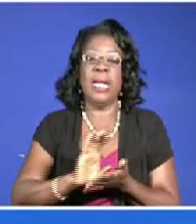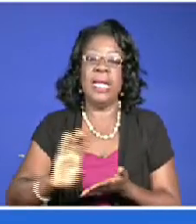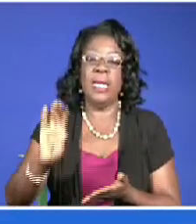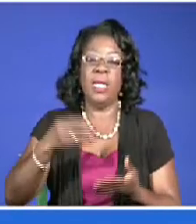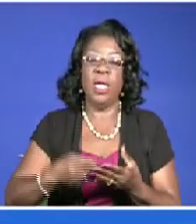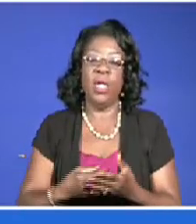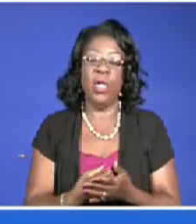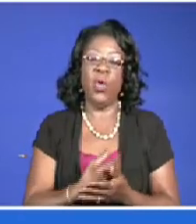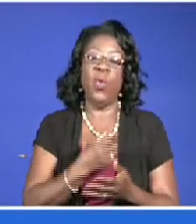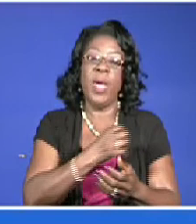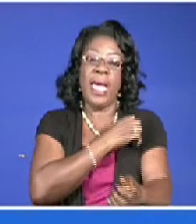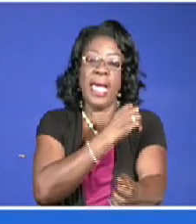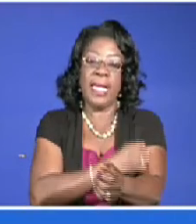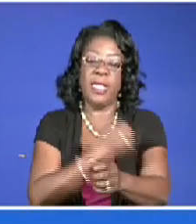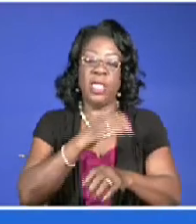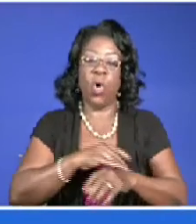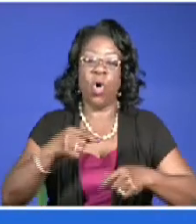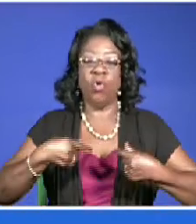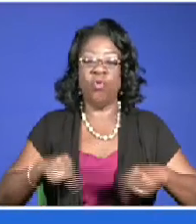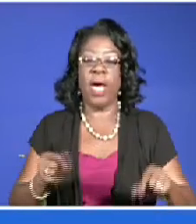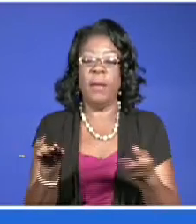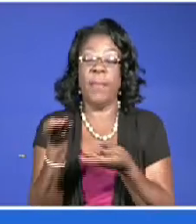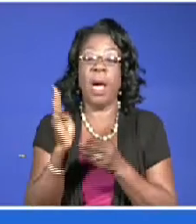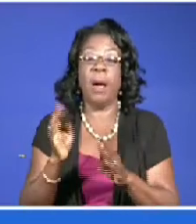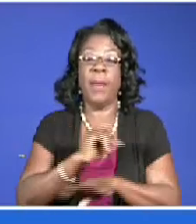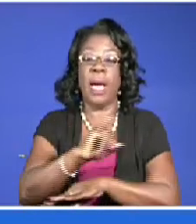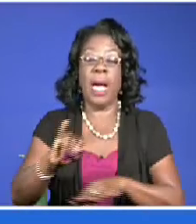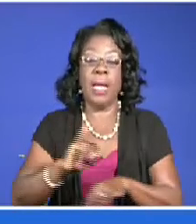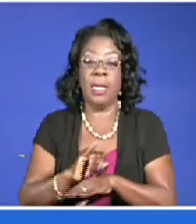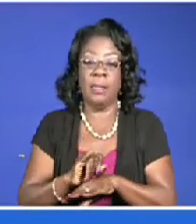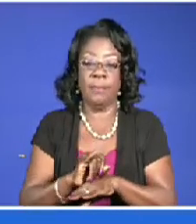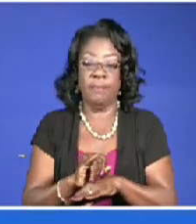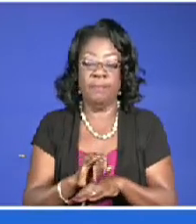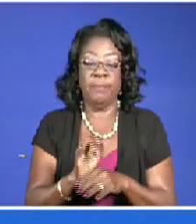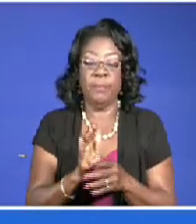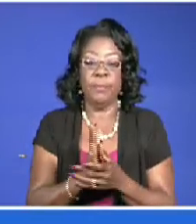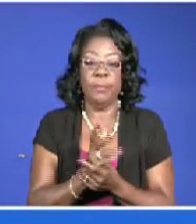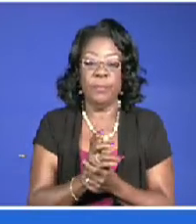Island, home of our shipping, industrial, and technology hub.